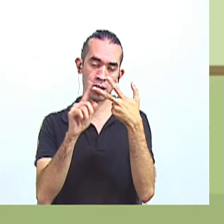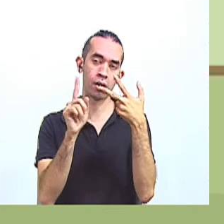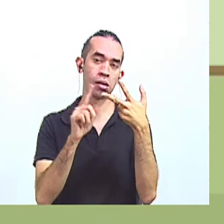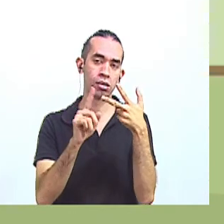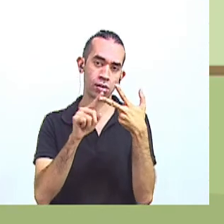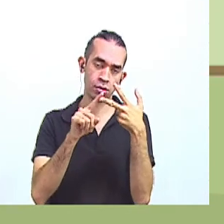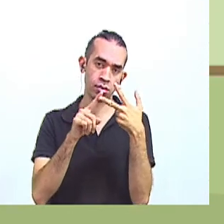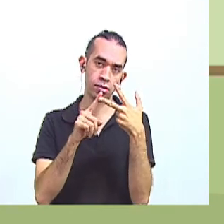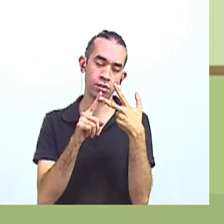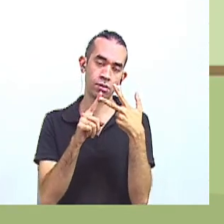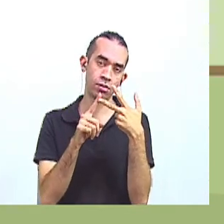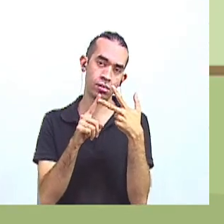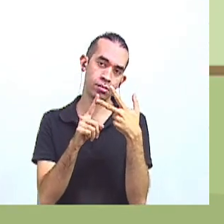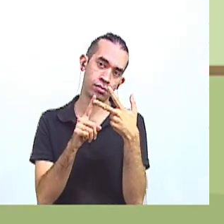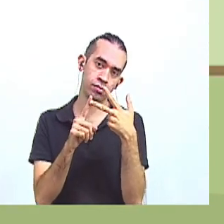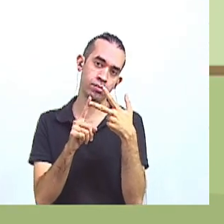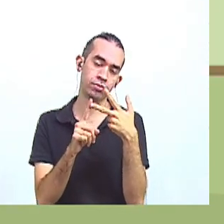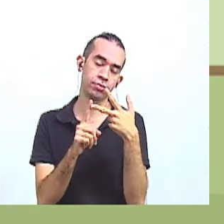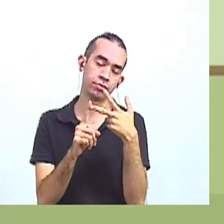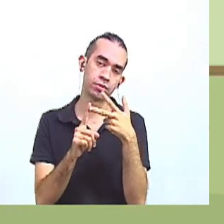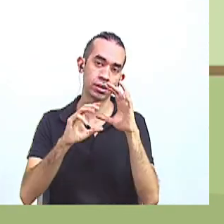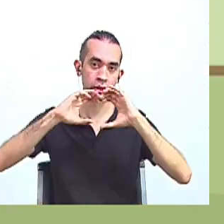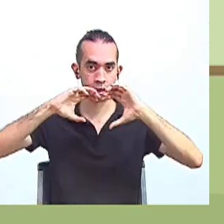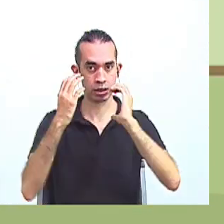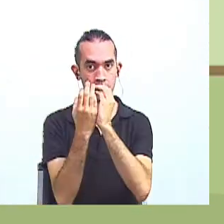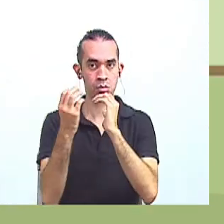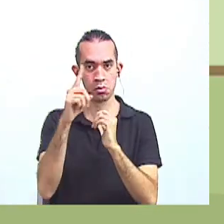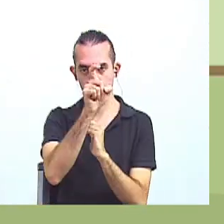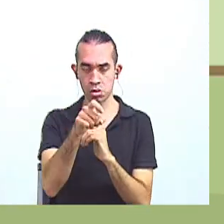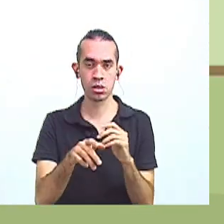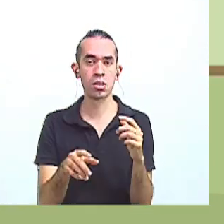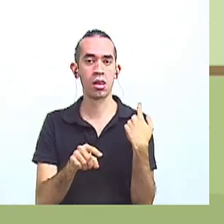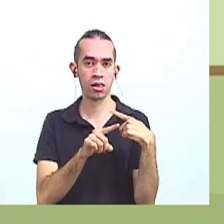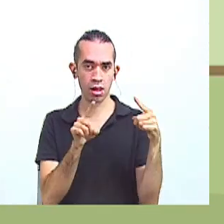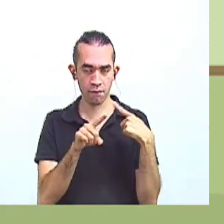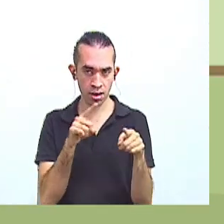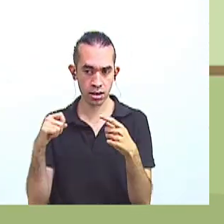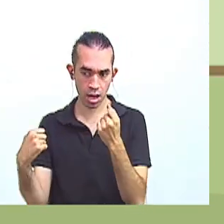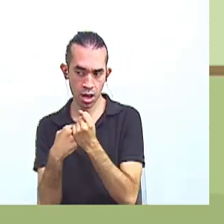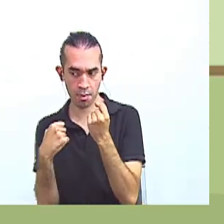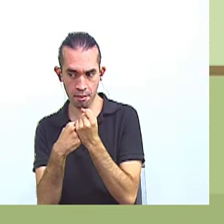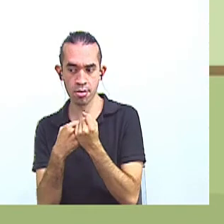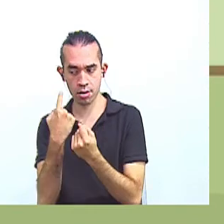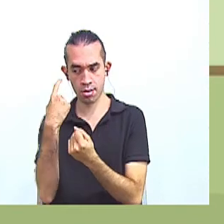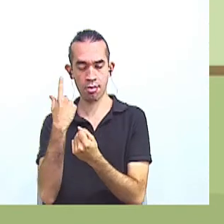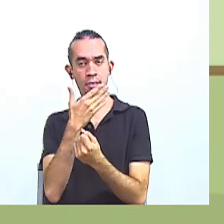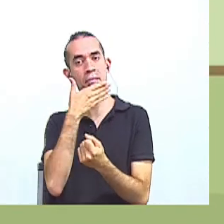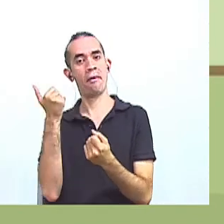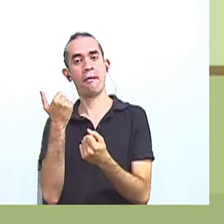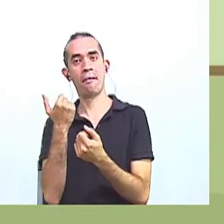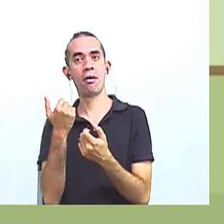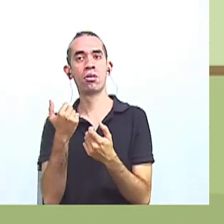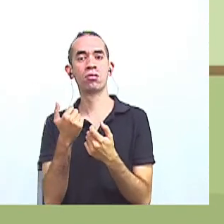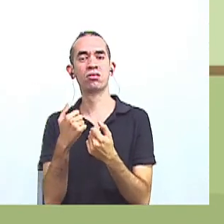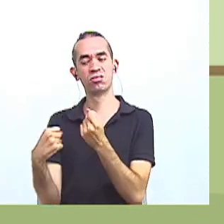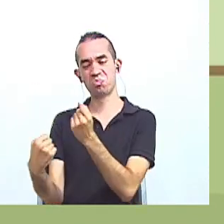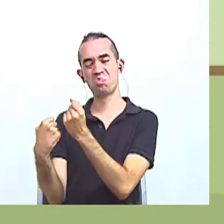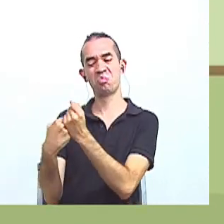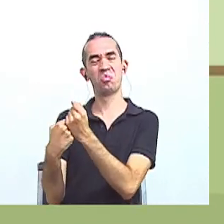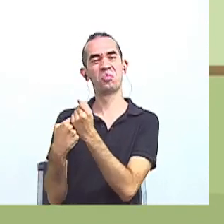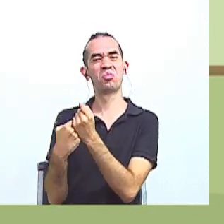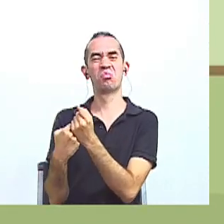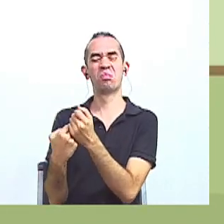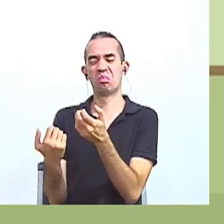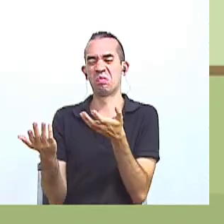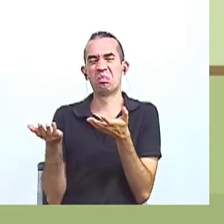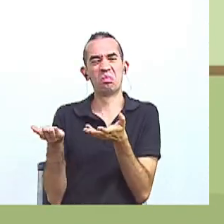question for today. During the class, did I use different supports to improve understanding? Now, what do we mean by using